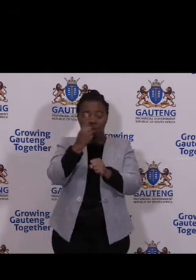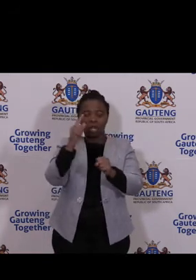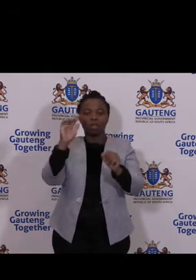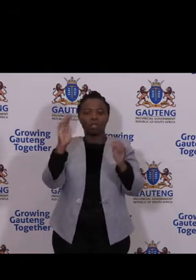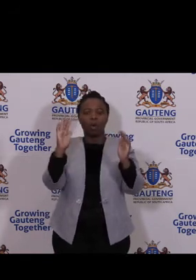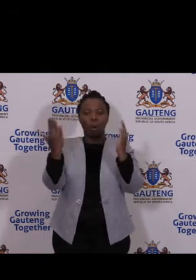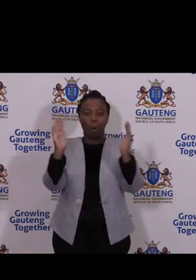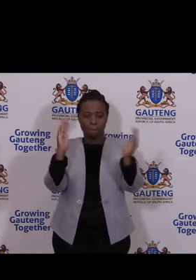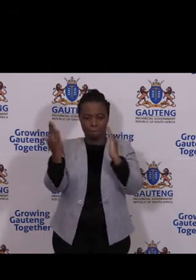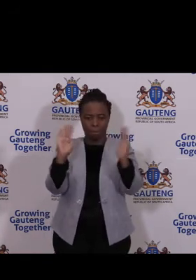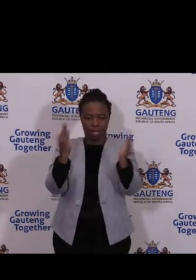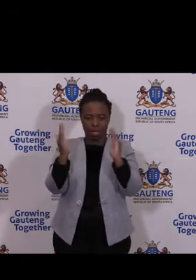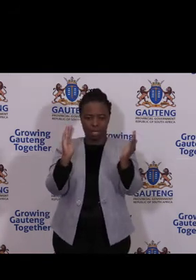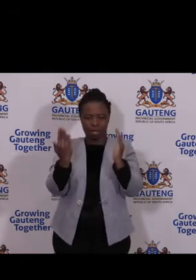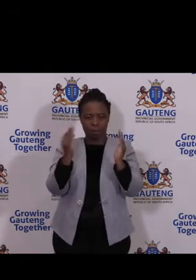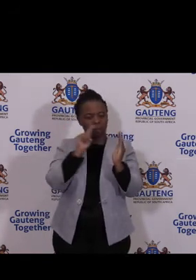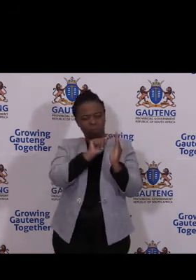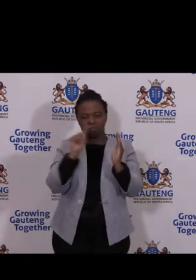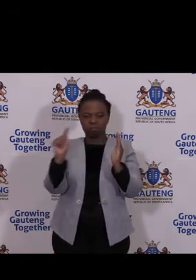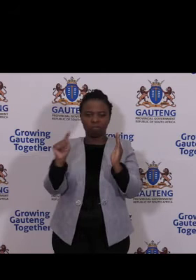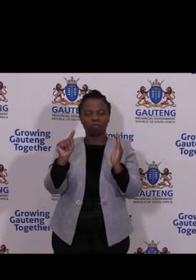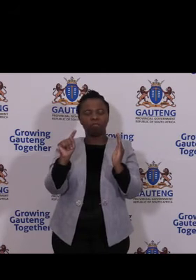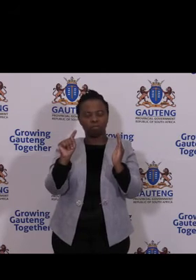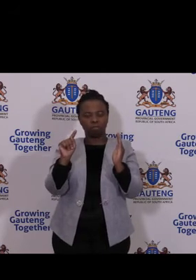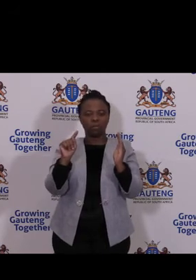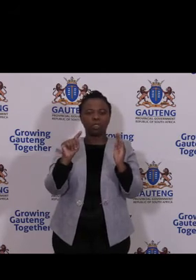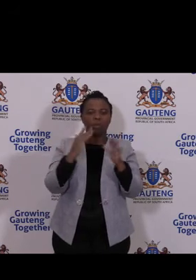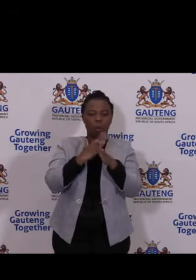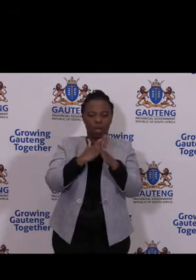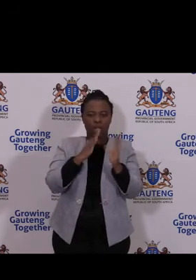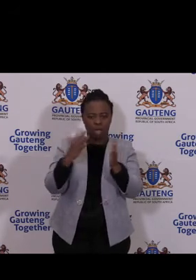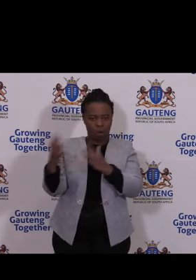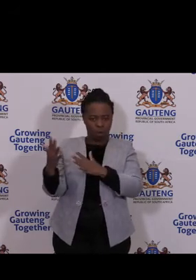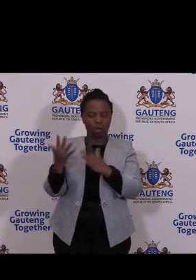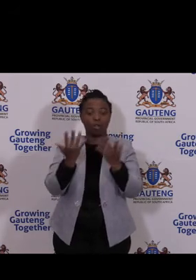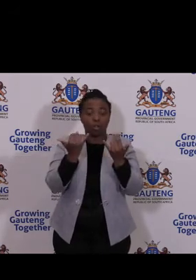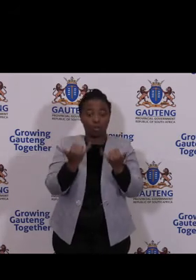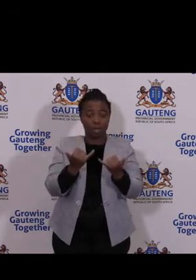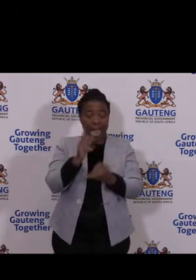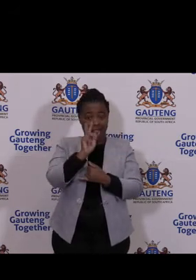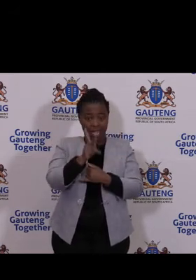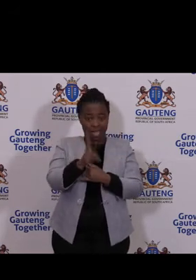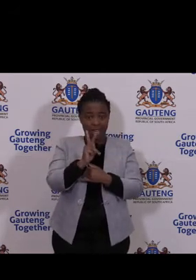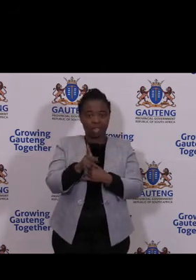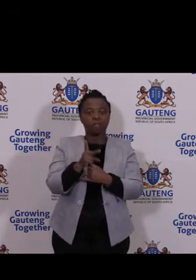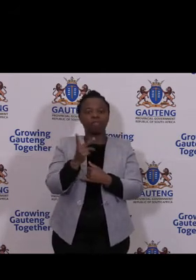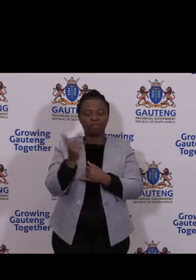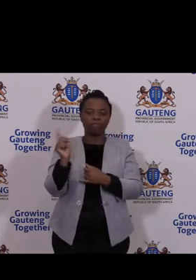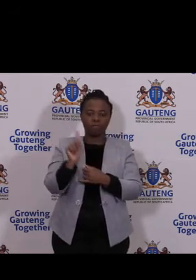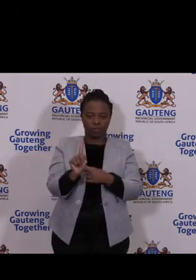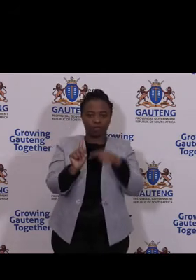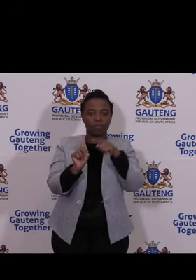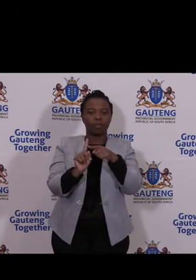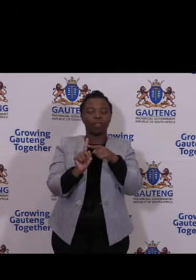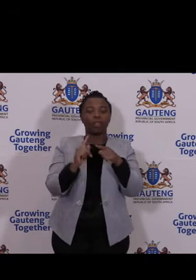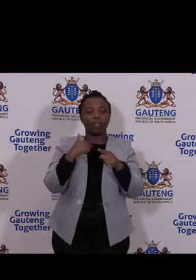of the pandemic and how things are panning out. And today we're also coming here also indicating that we are now